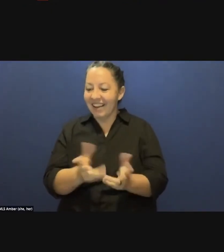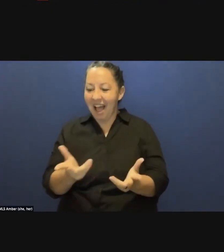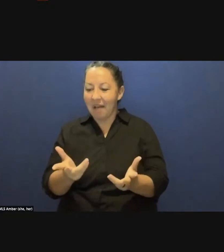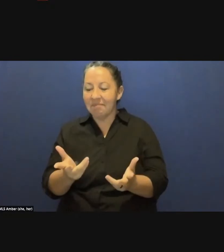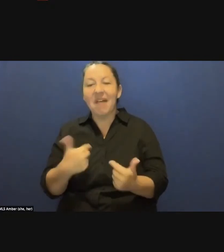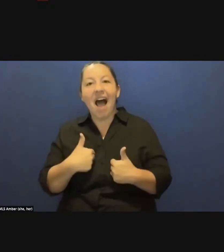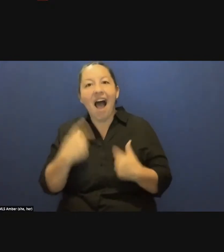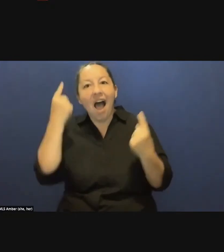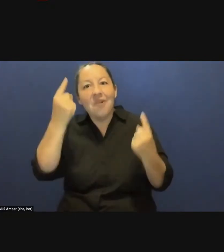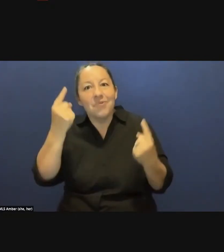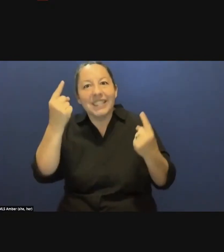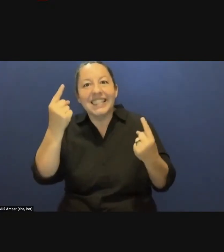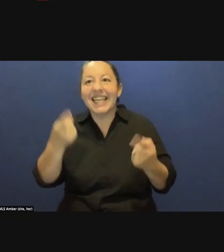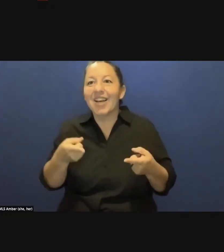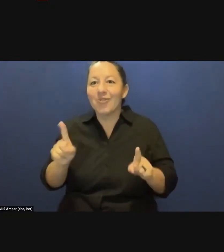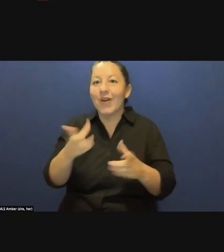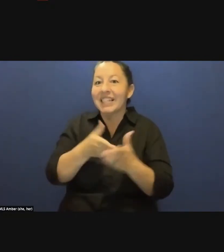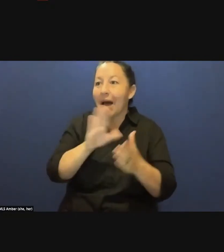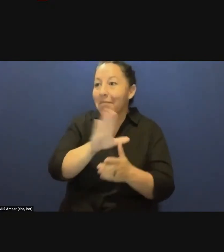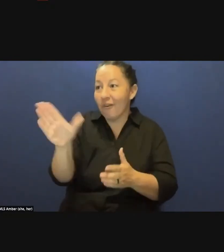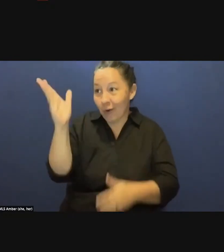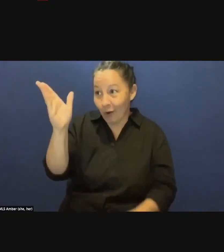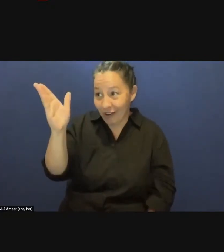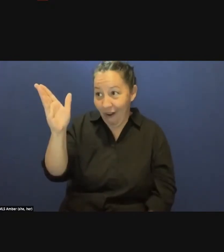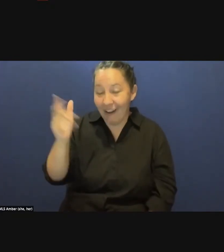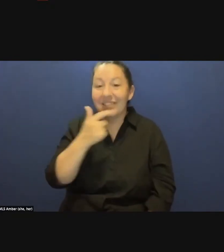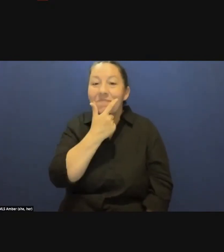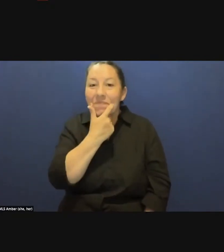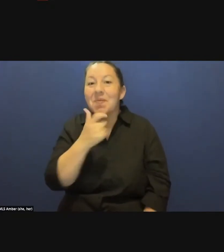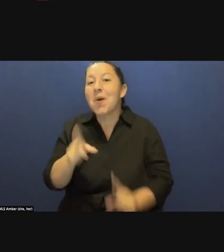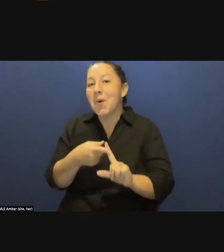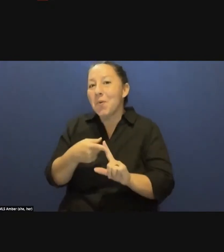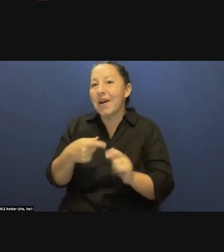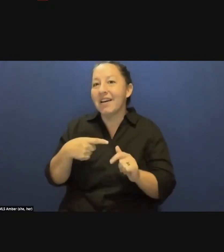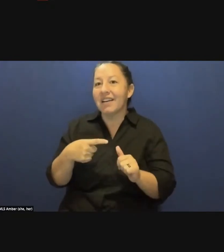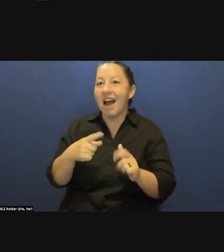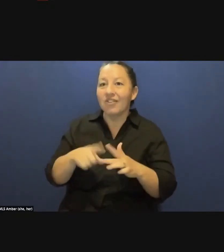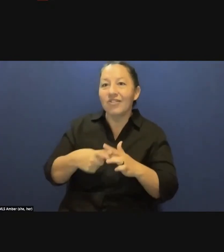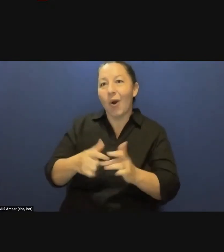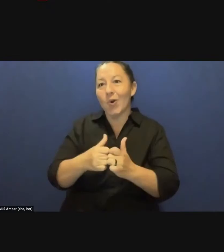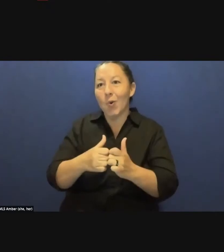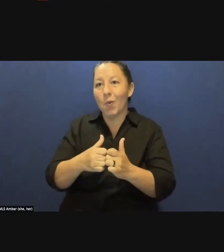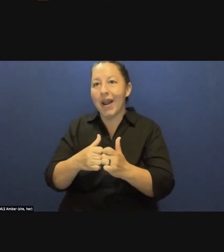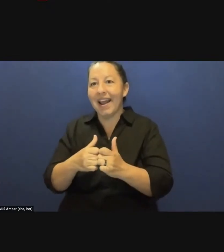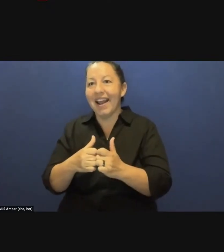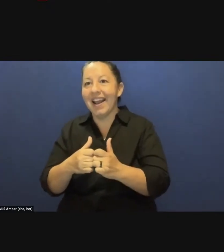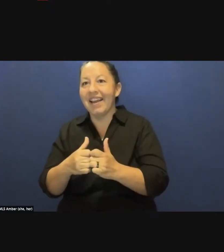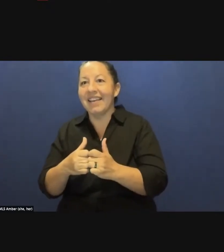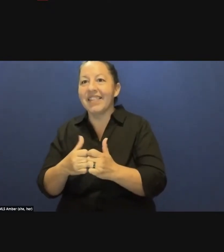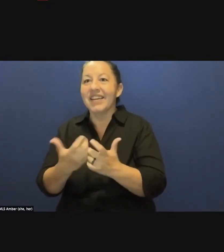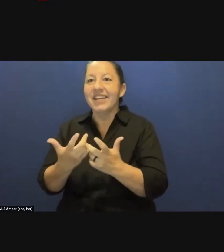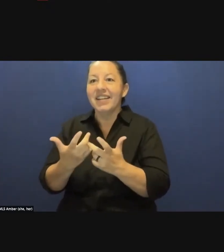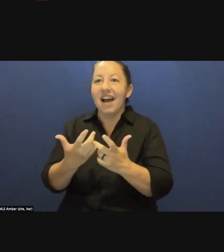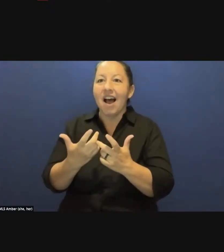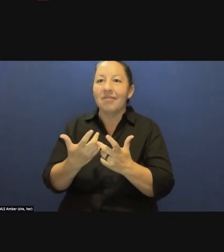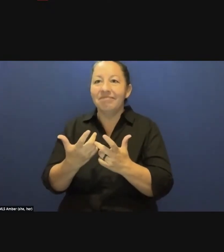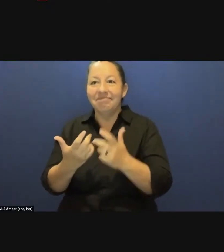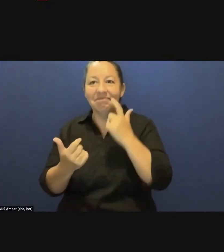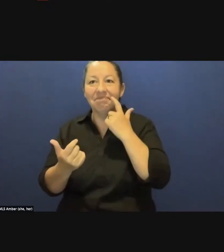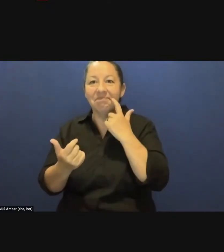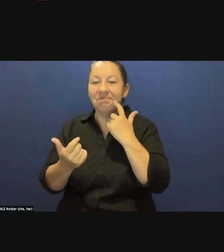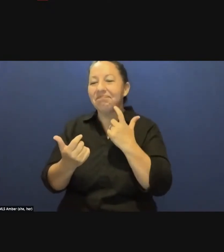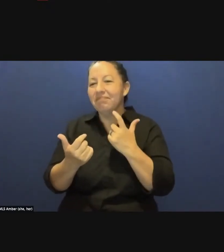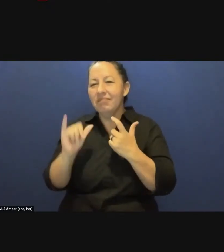was thinking during some of your talks that when I started with NLSI 13, years ago, we